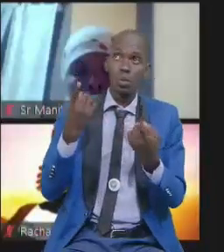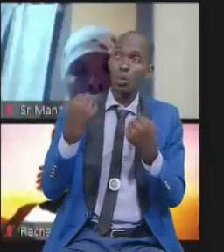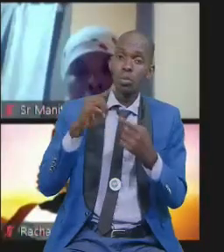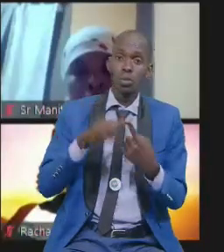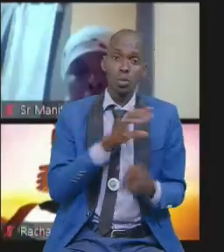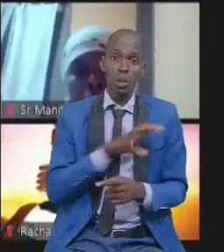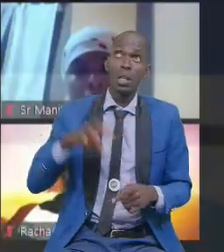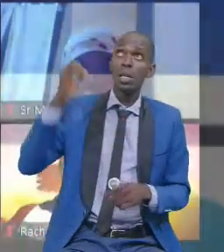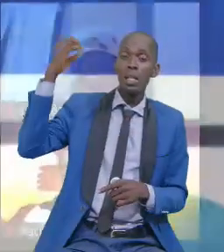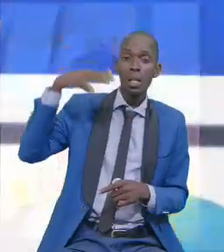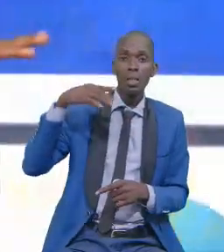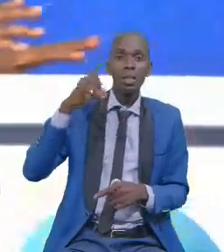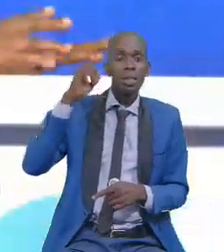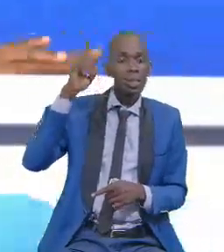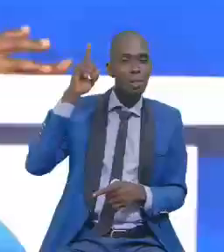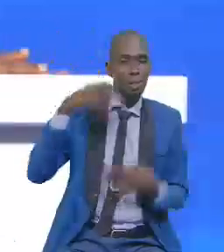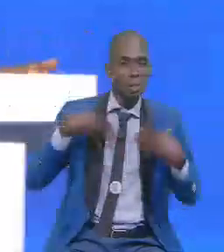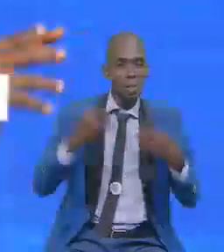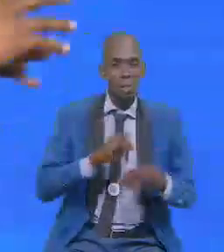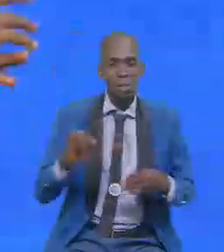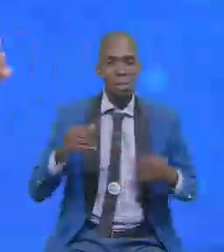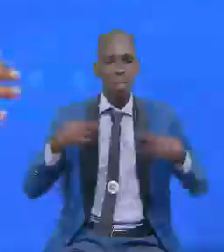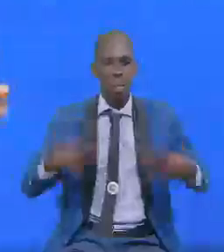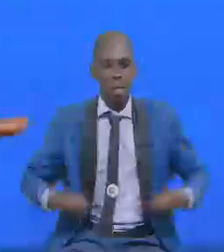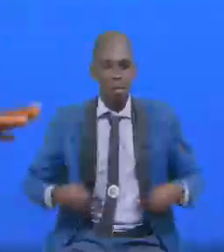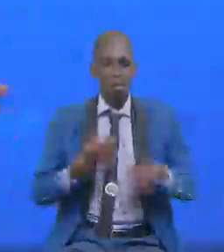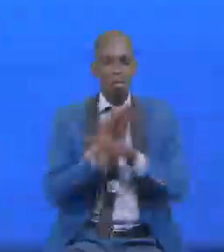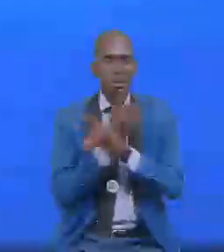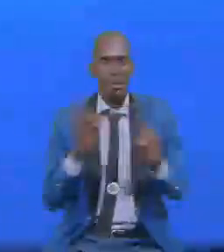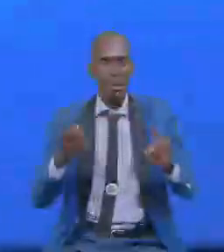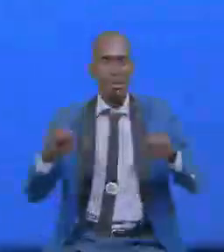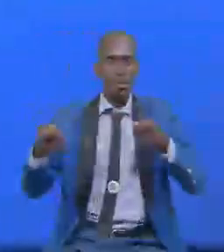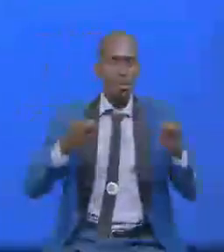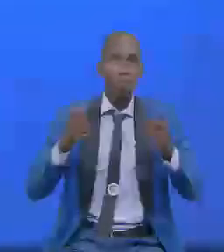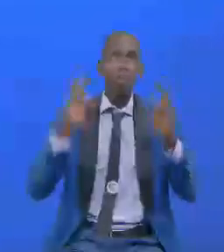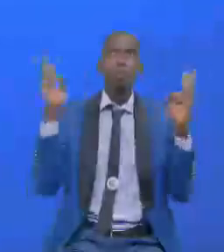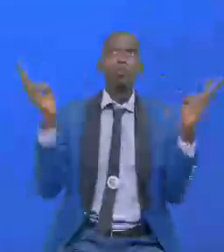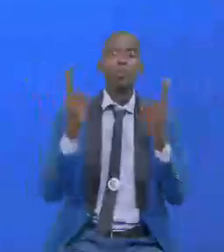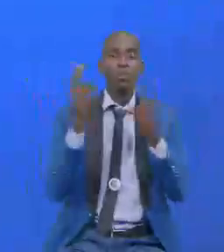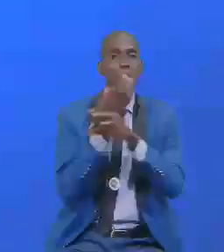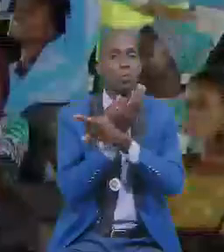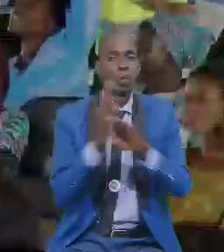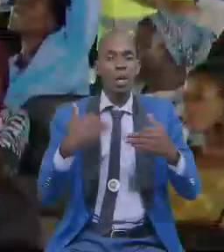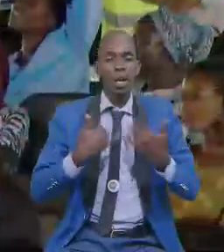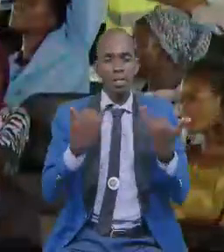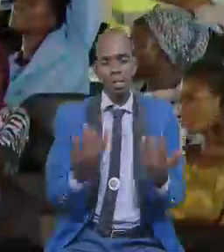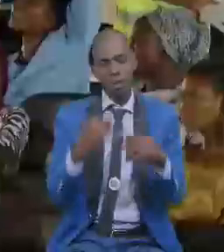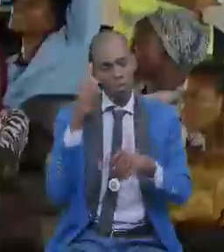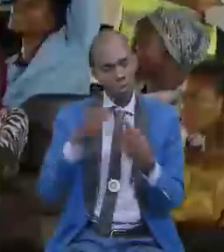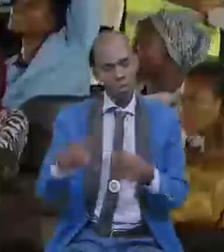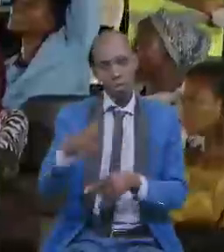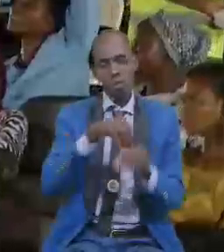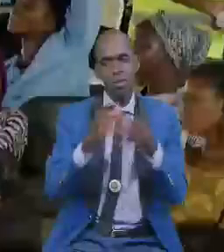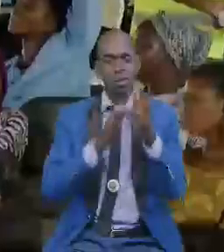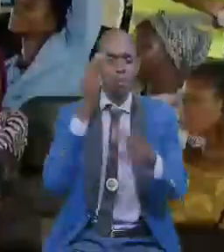healing, health, deliverance, dominion, victory, freedom has now come to you.